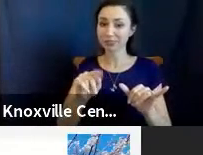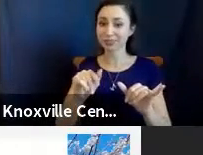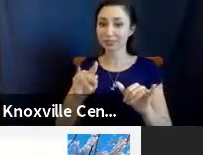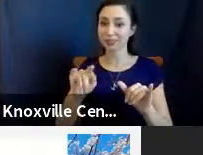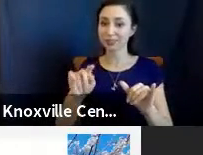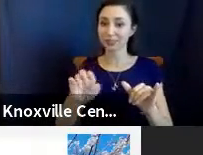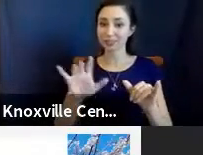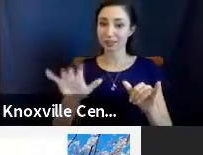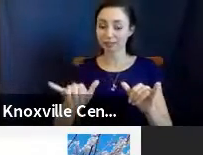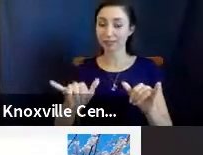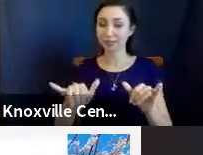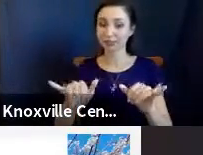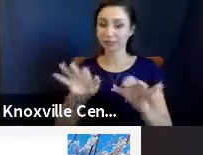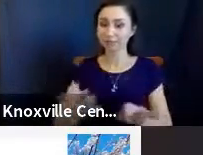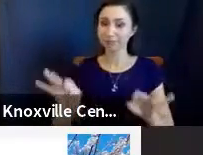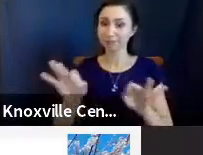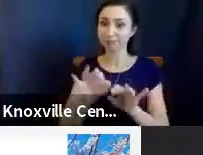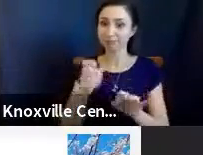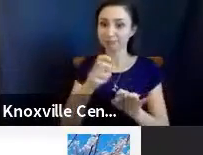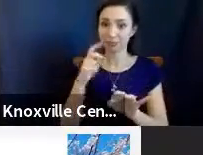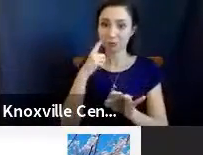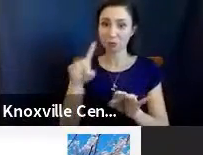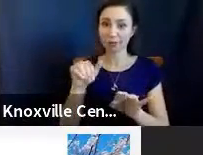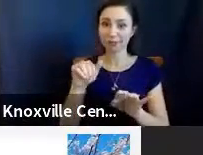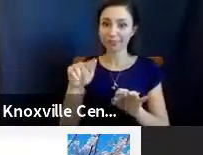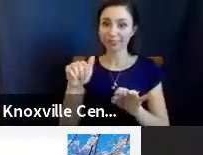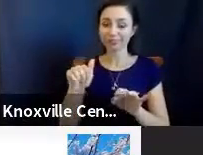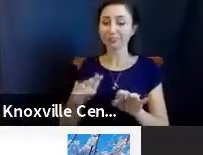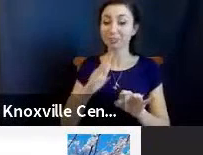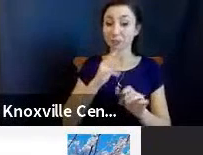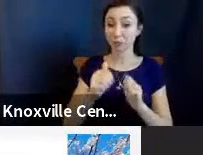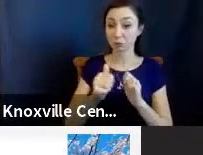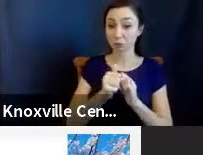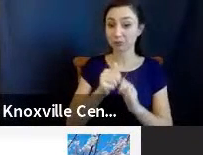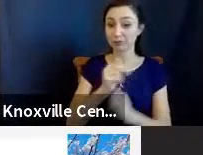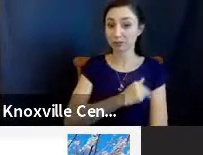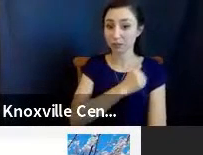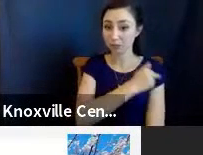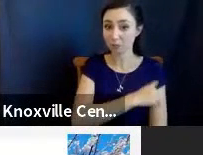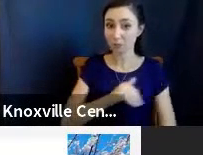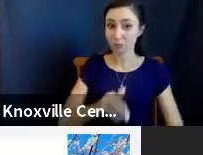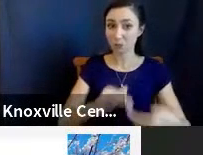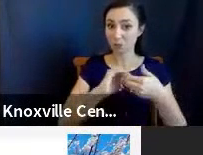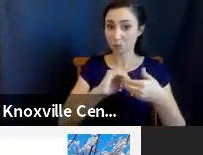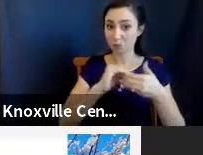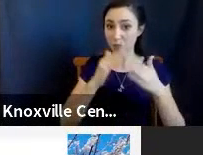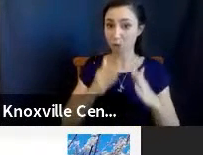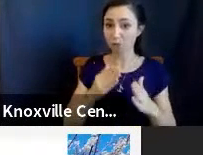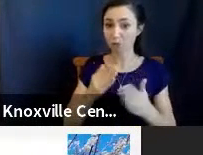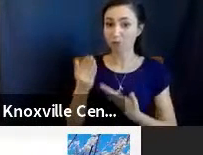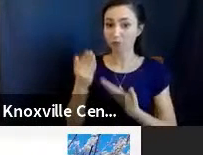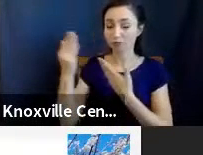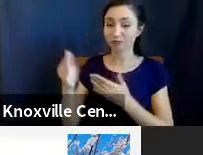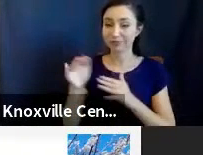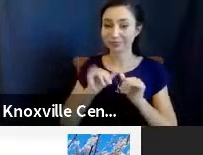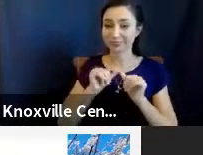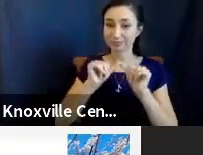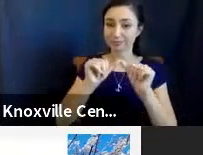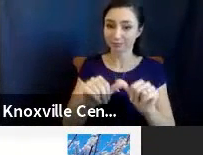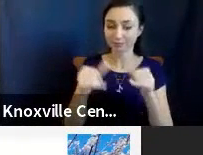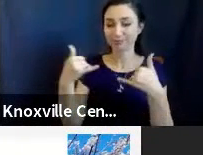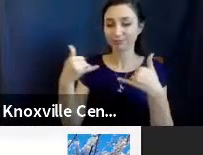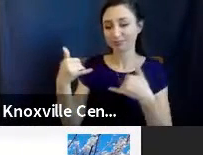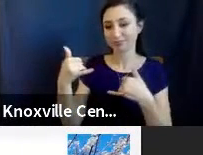data. However, after speaking with our hospital partners, they have recommended that this benchmark remain at yellow because they are currently below